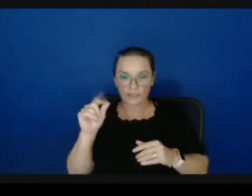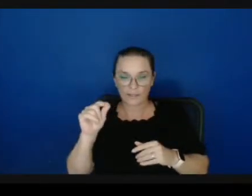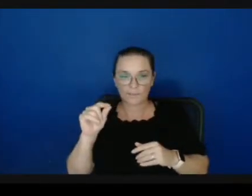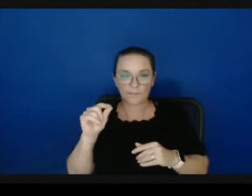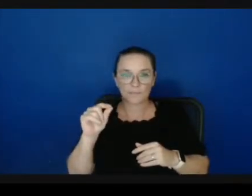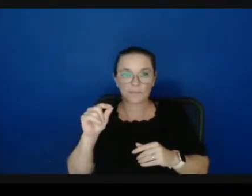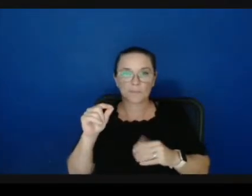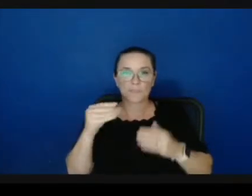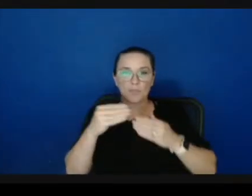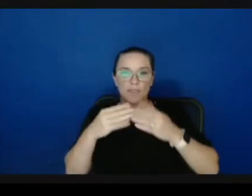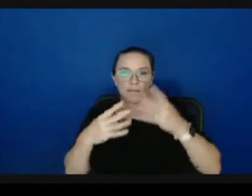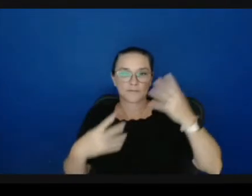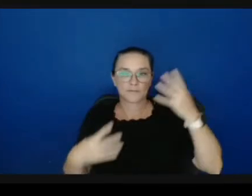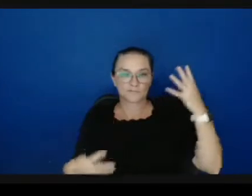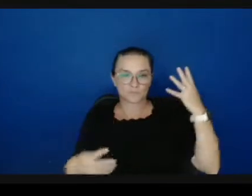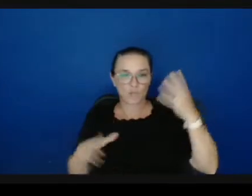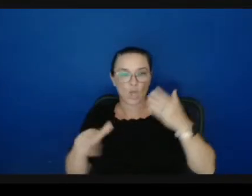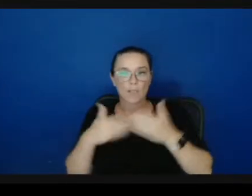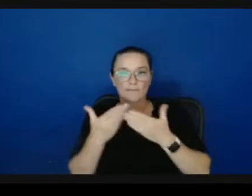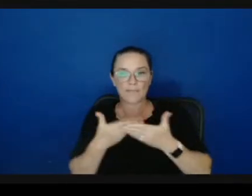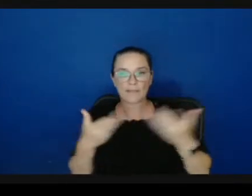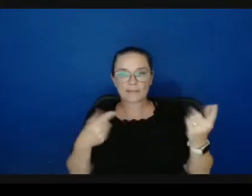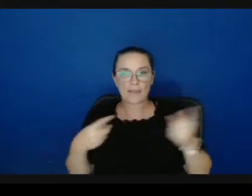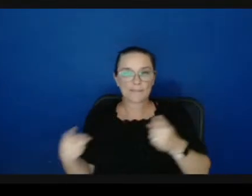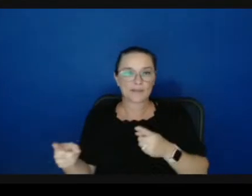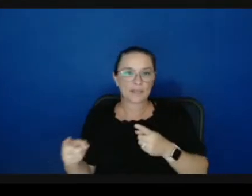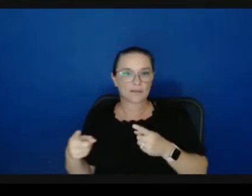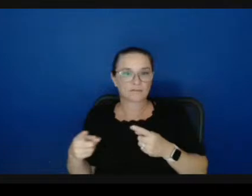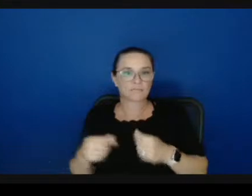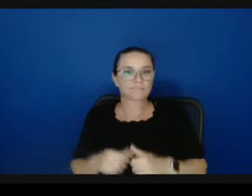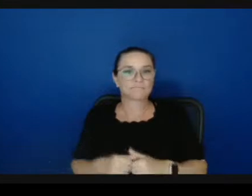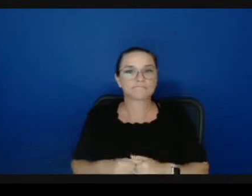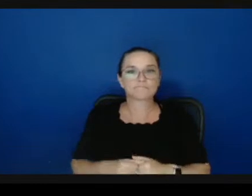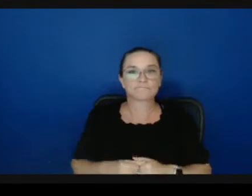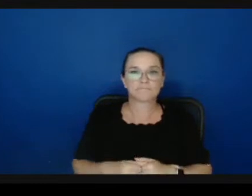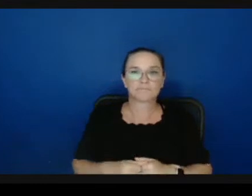there as well, right? There's all kinds of stuff